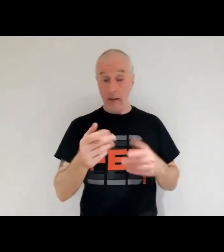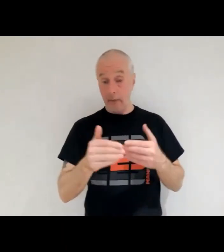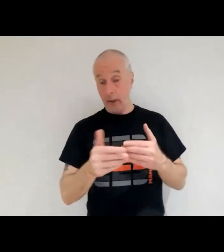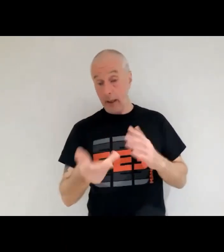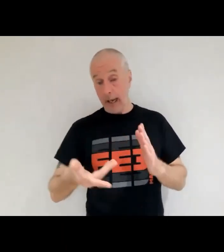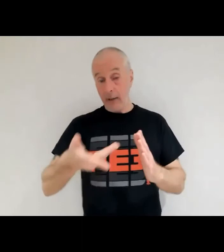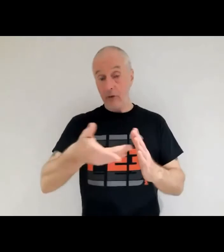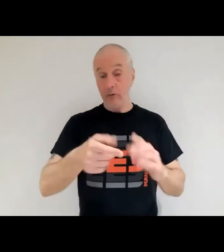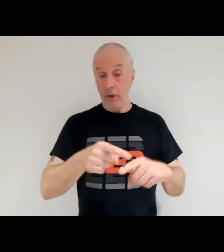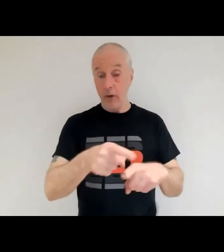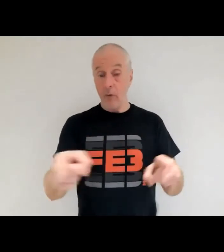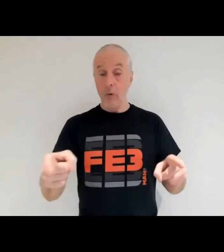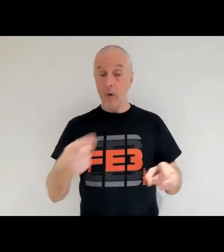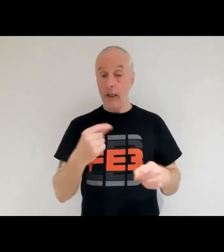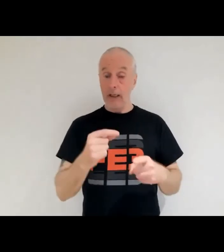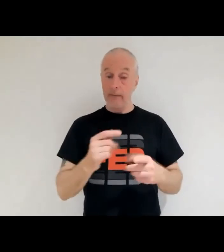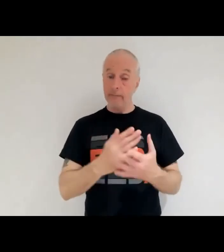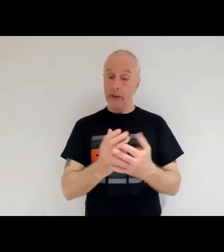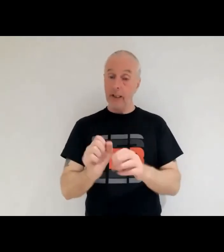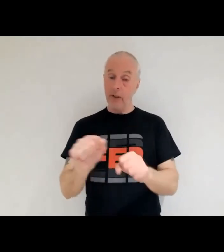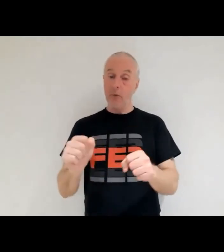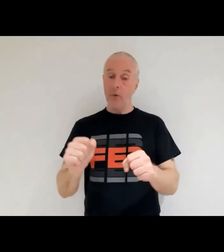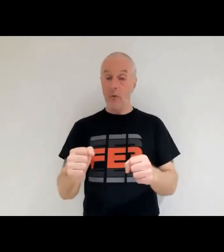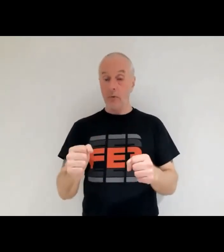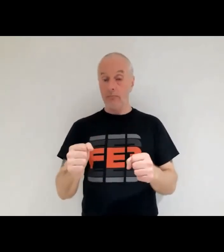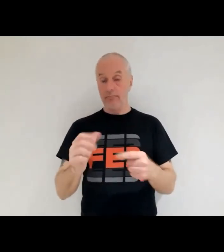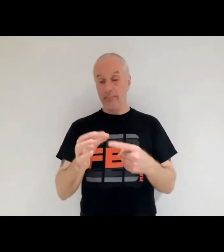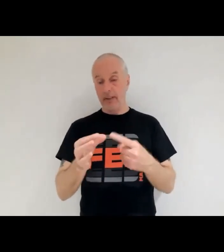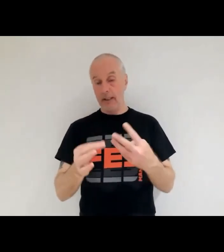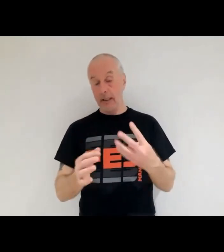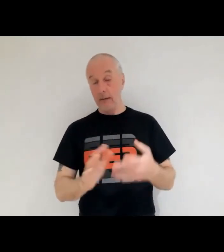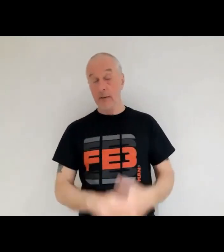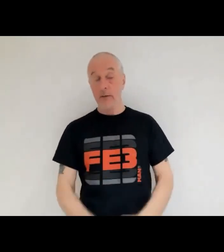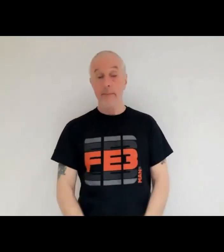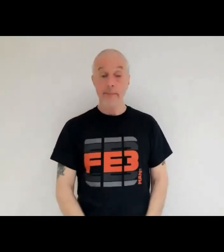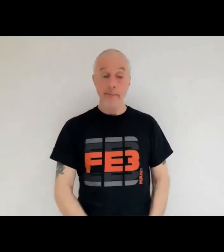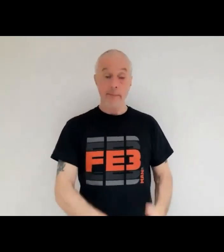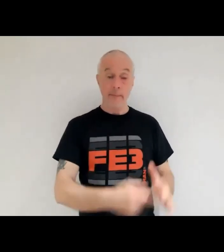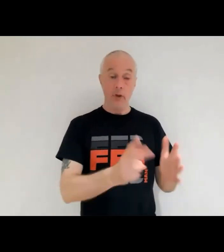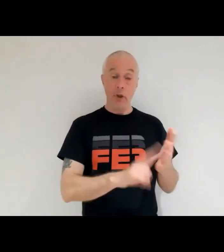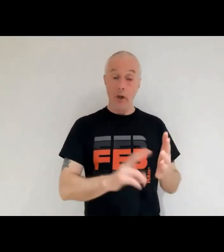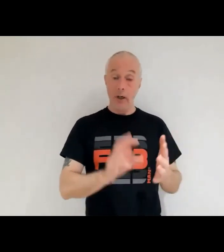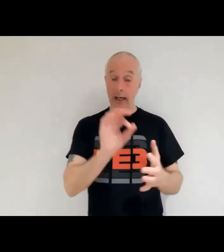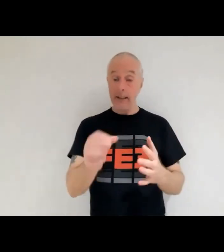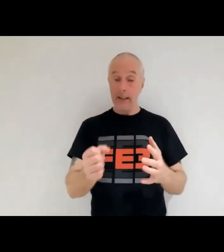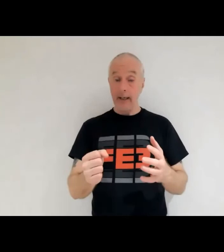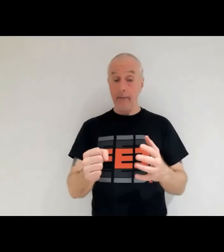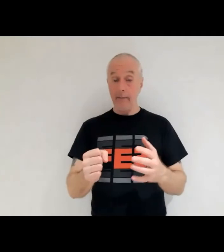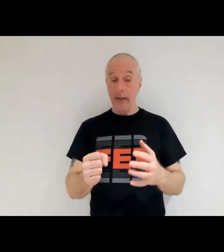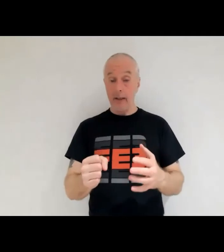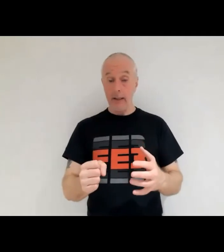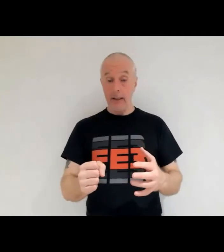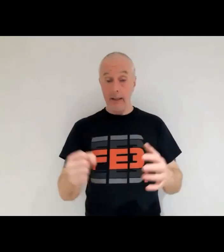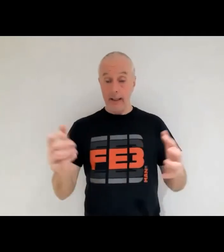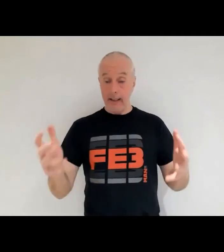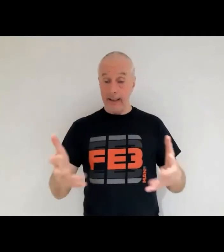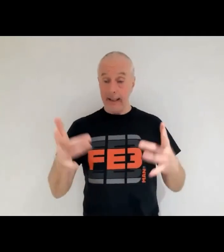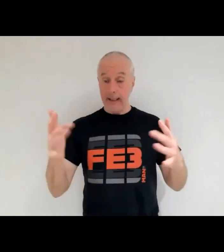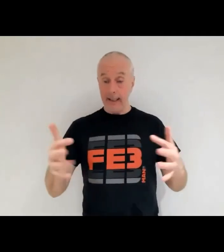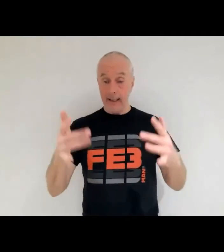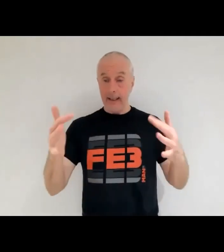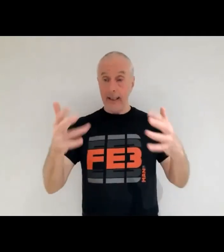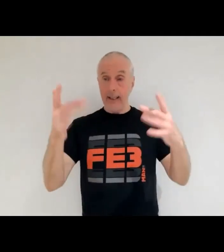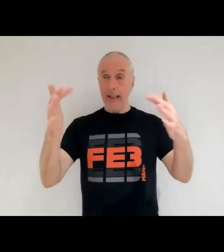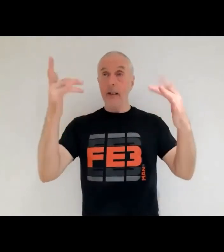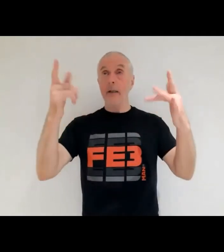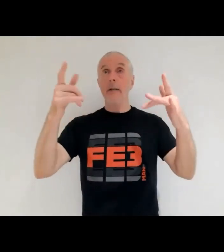with you. So John asks, if there is a major leak in the open air that catches fire, is the blended mixture easier or